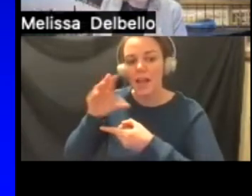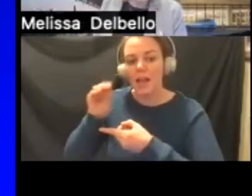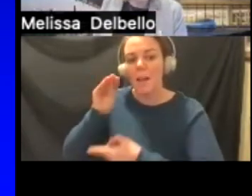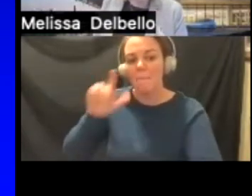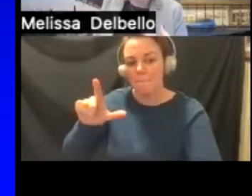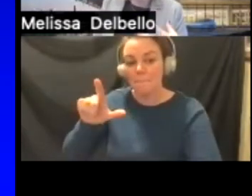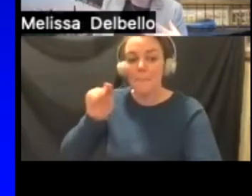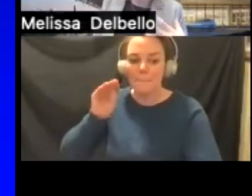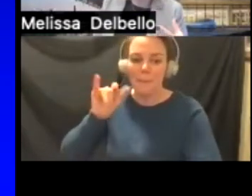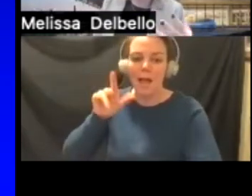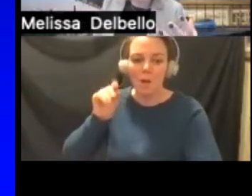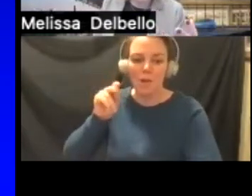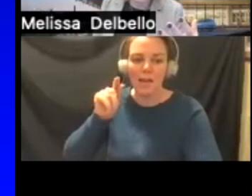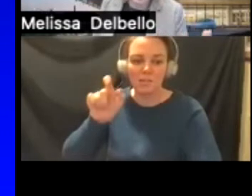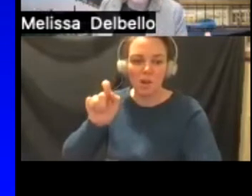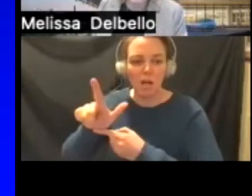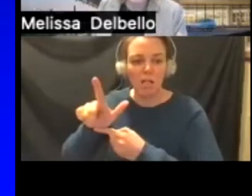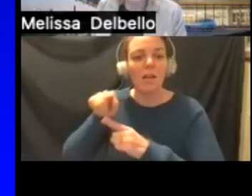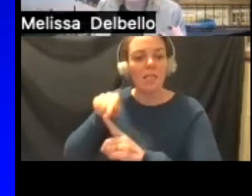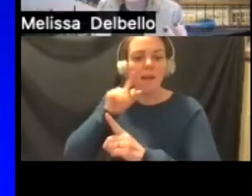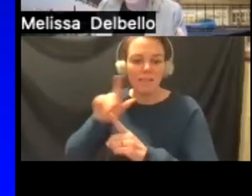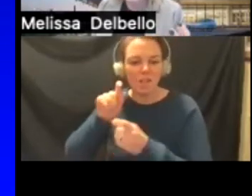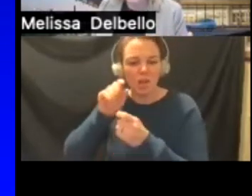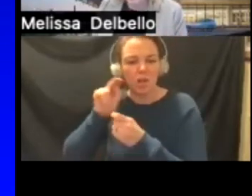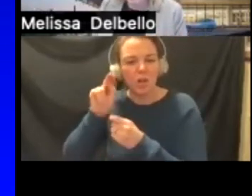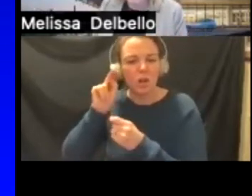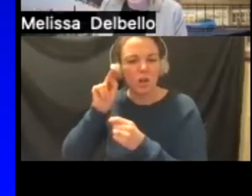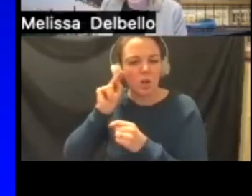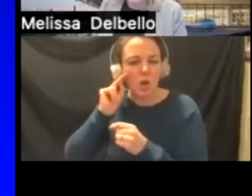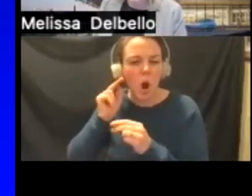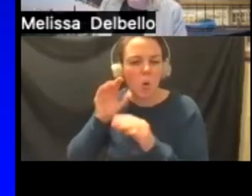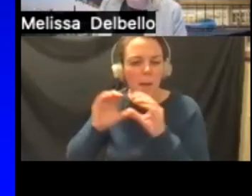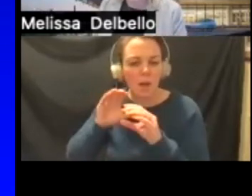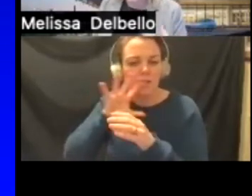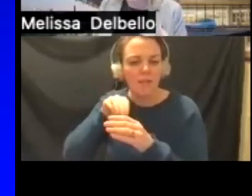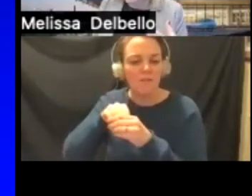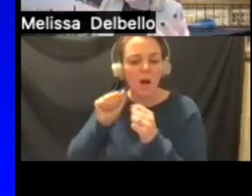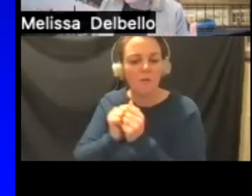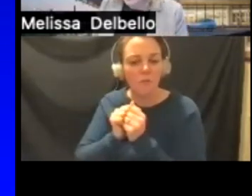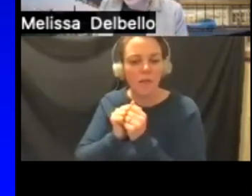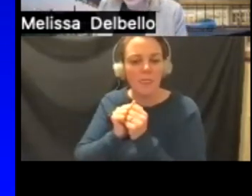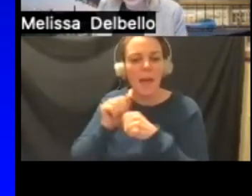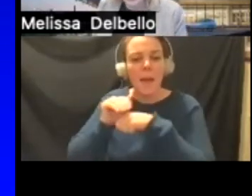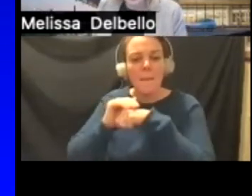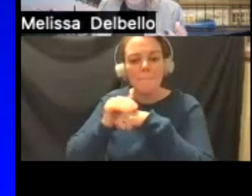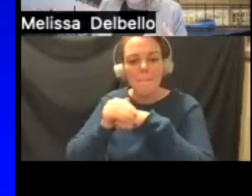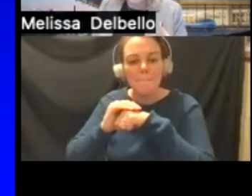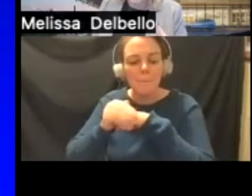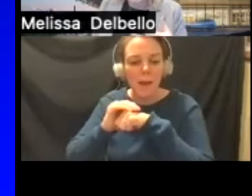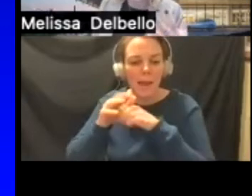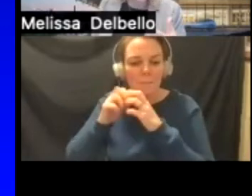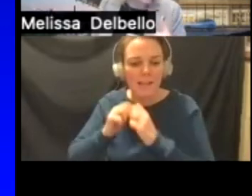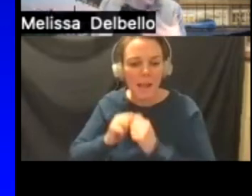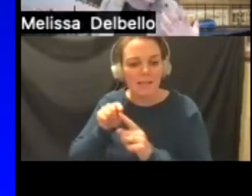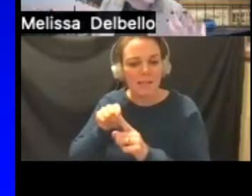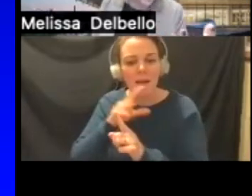are all known to be neurochemicals known to be involved in membrane metabolism and